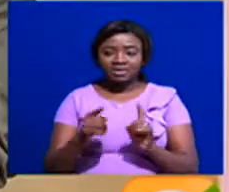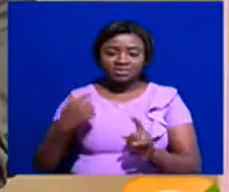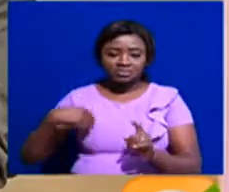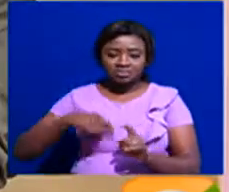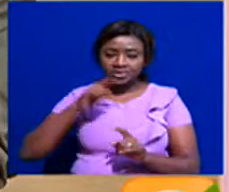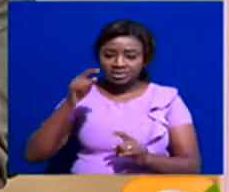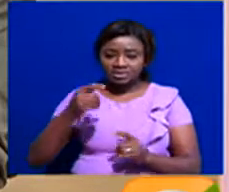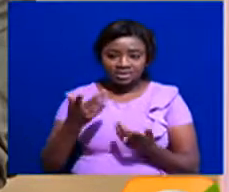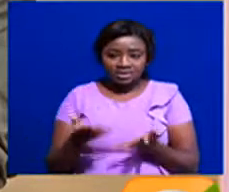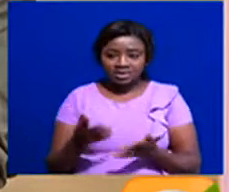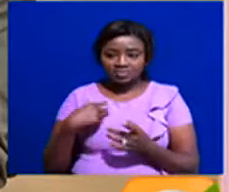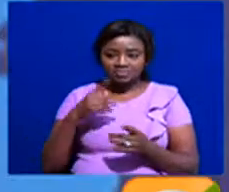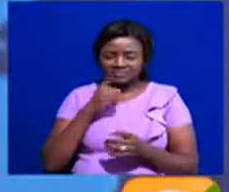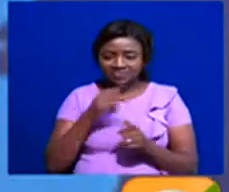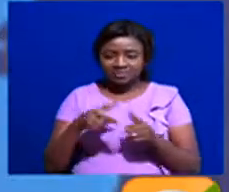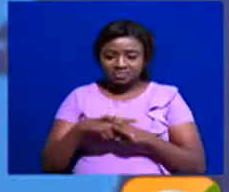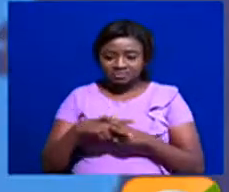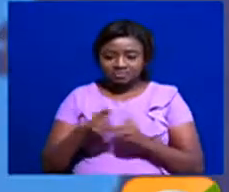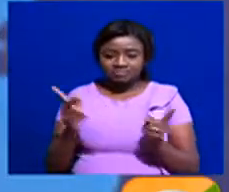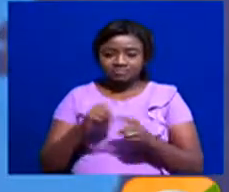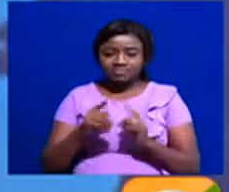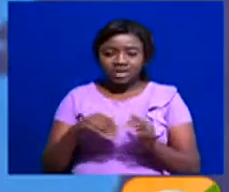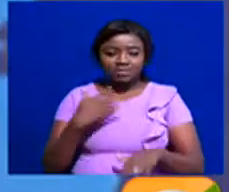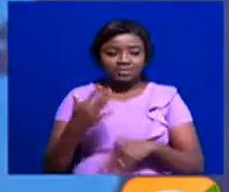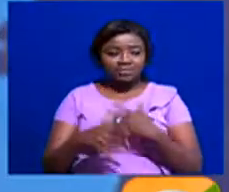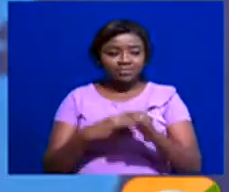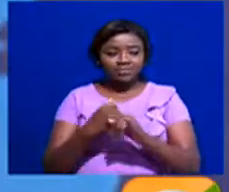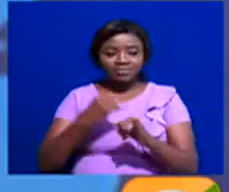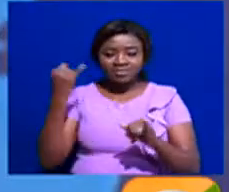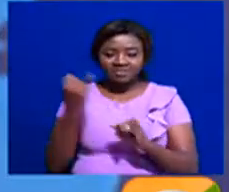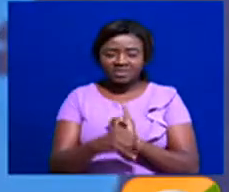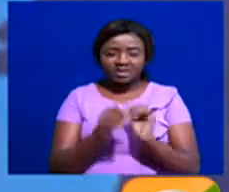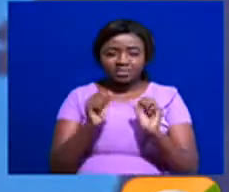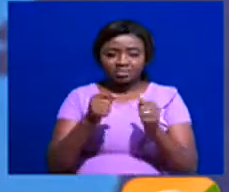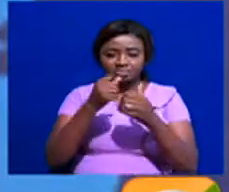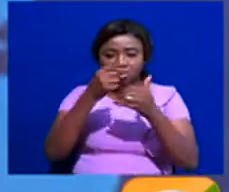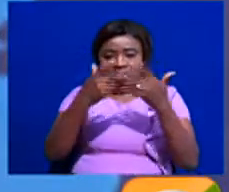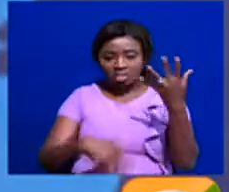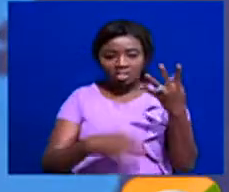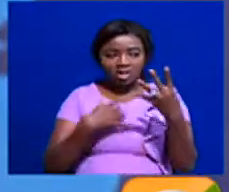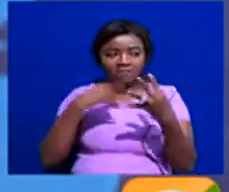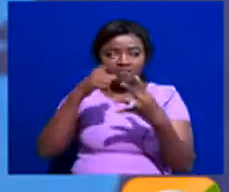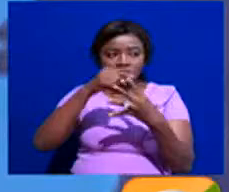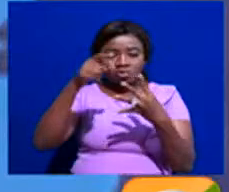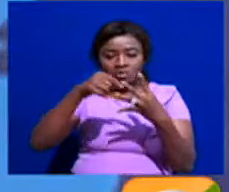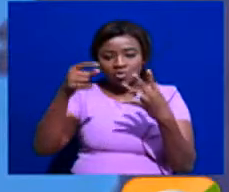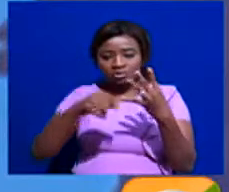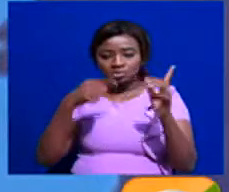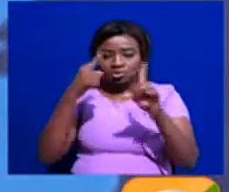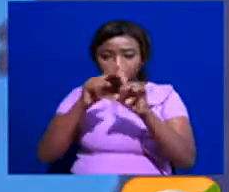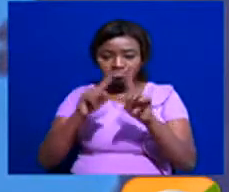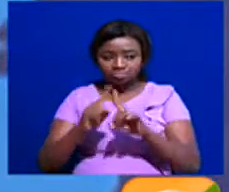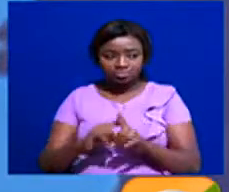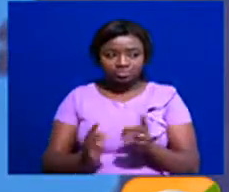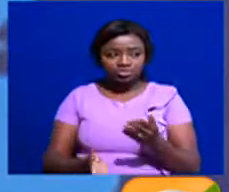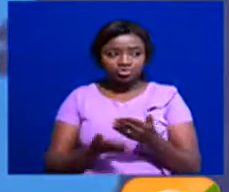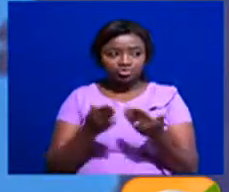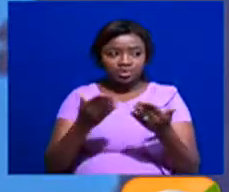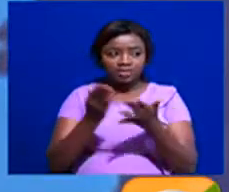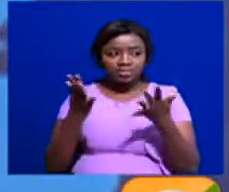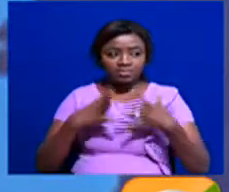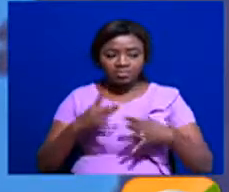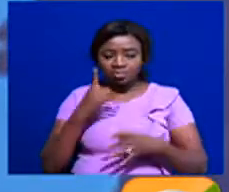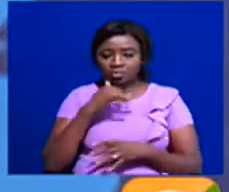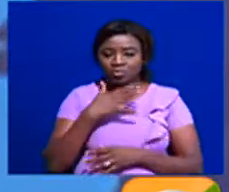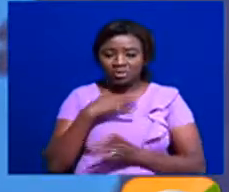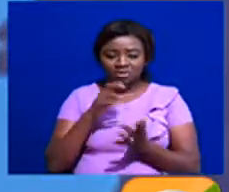have started. Eventually, we should be able to have options and alternatives for those who choose to drop out